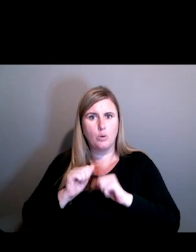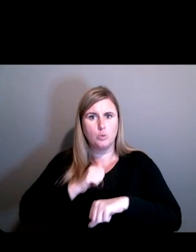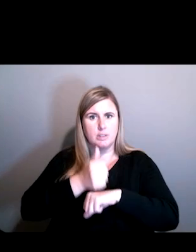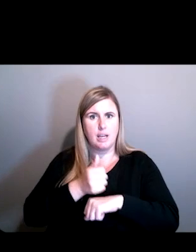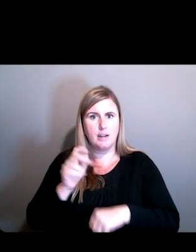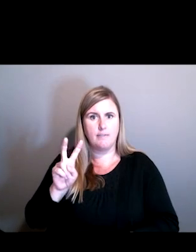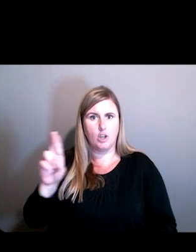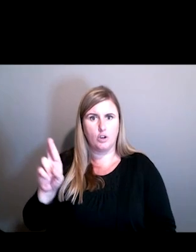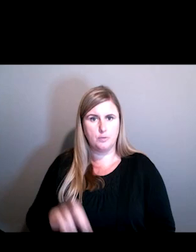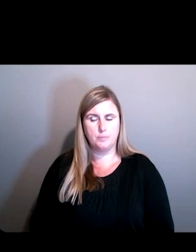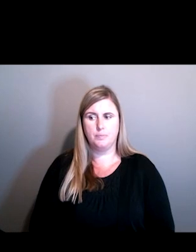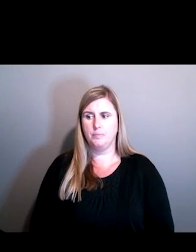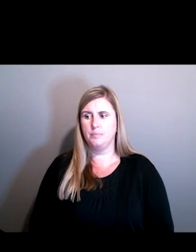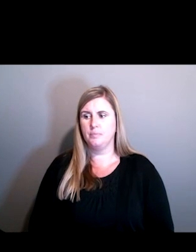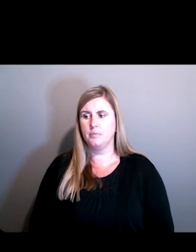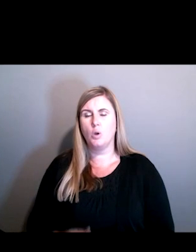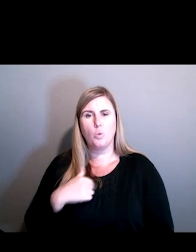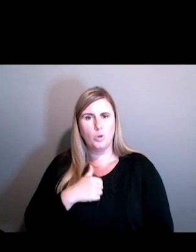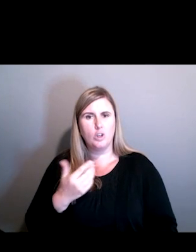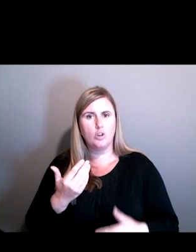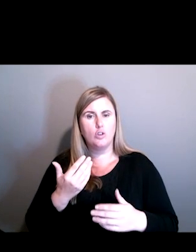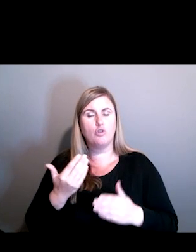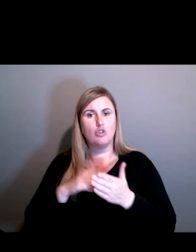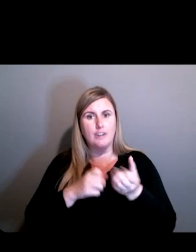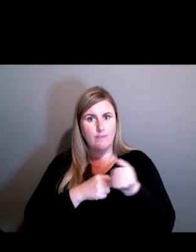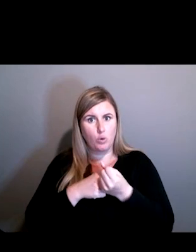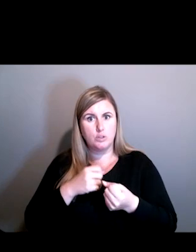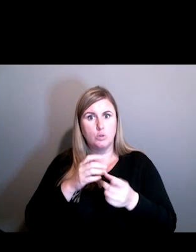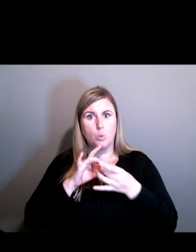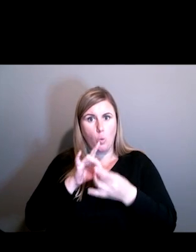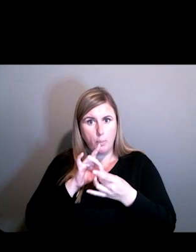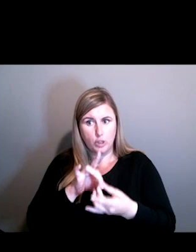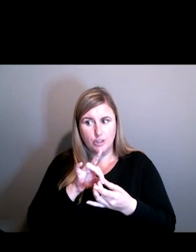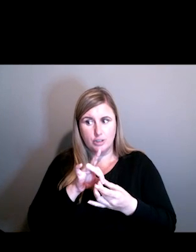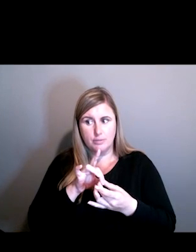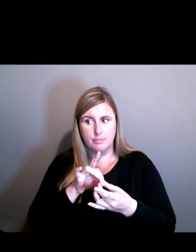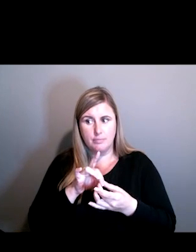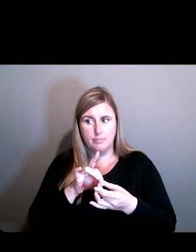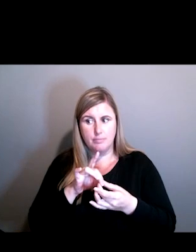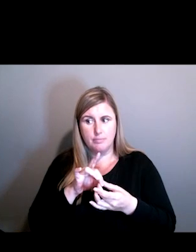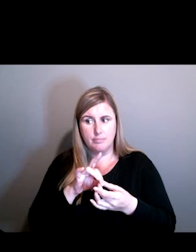video example on how to set a VR so that we reinforce cooperation